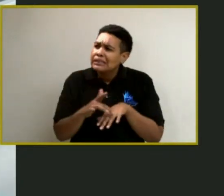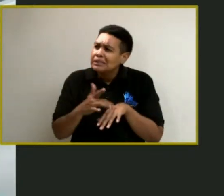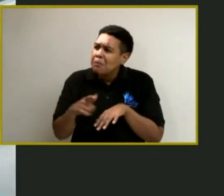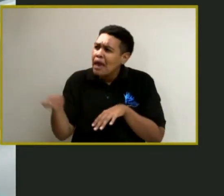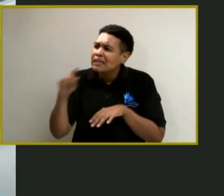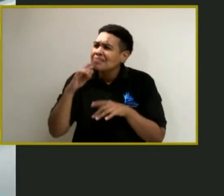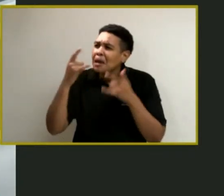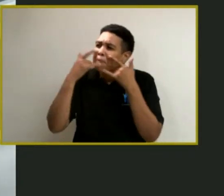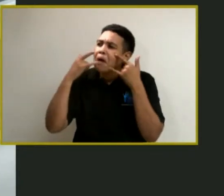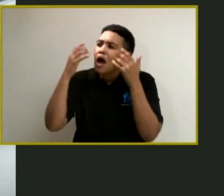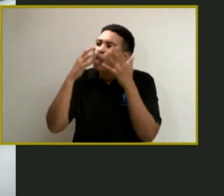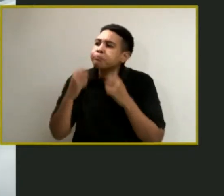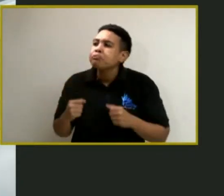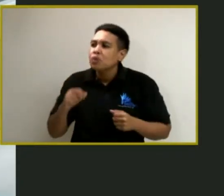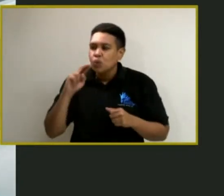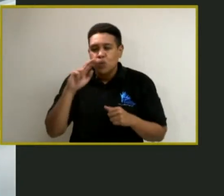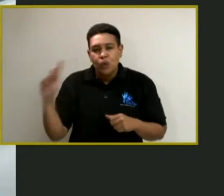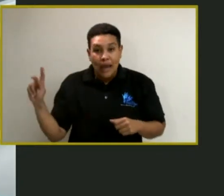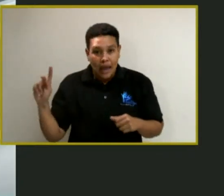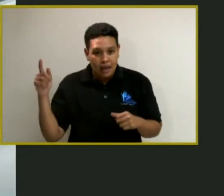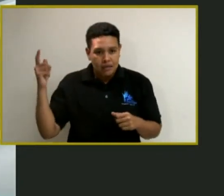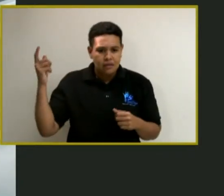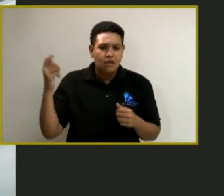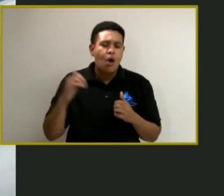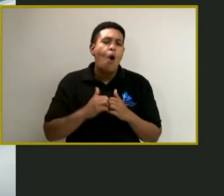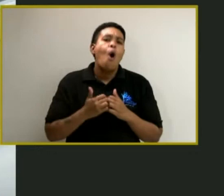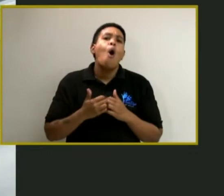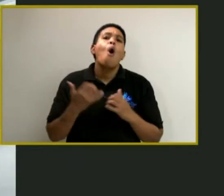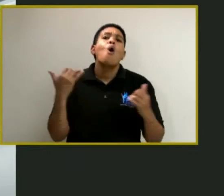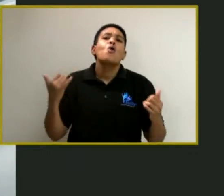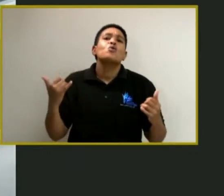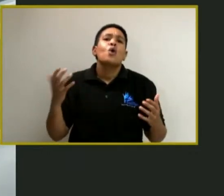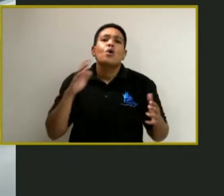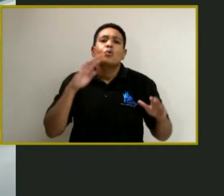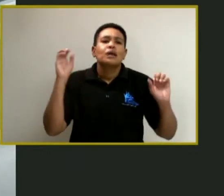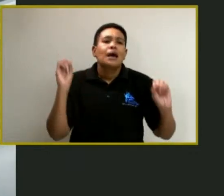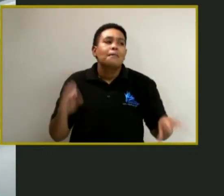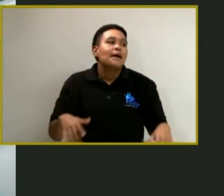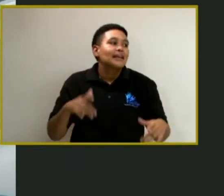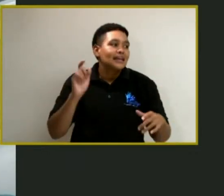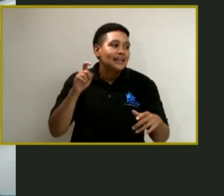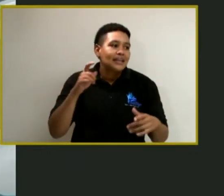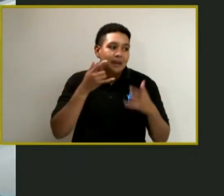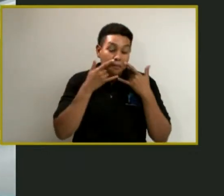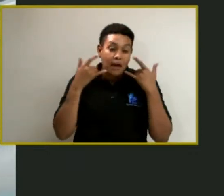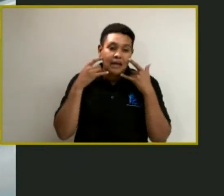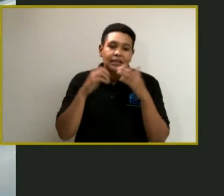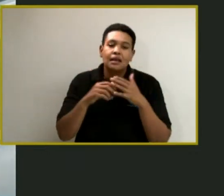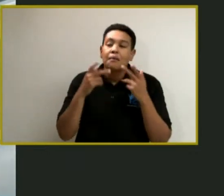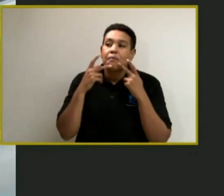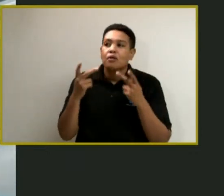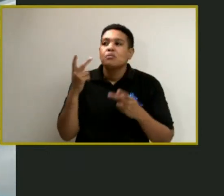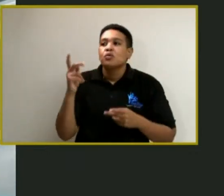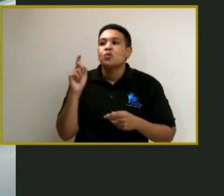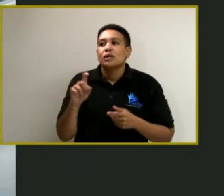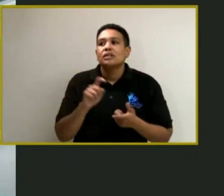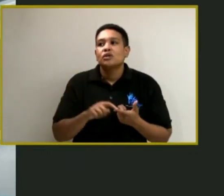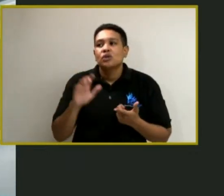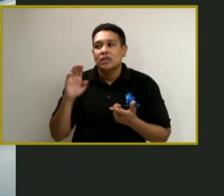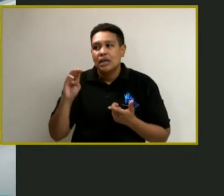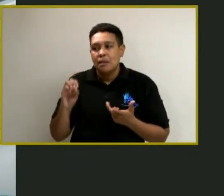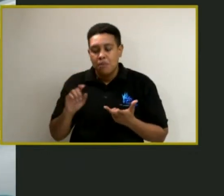are we to abandon the need to wear masks in public? And my two questions to the